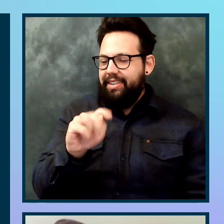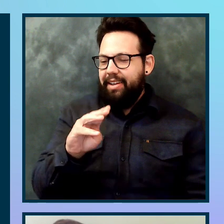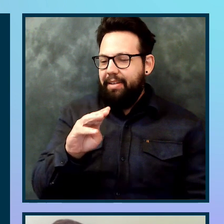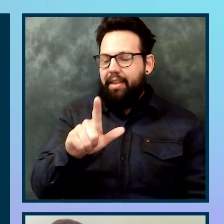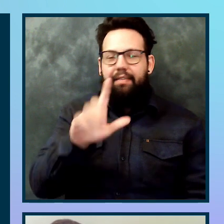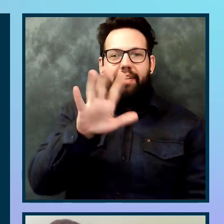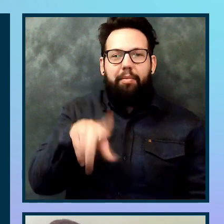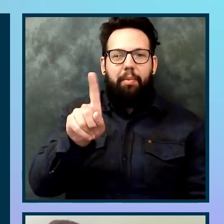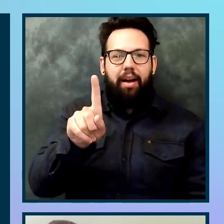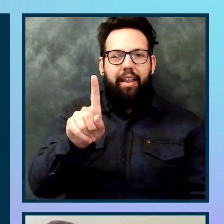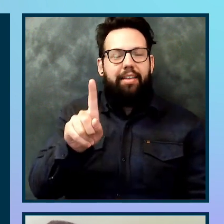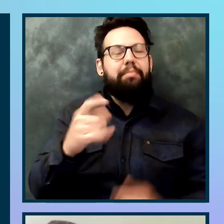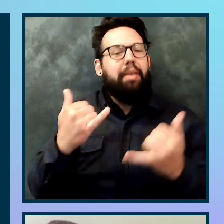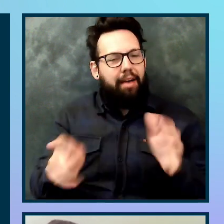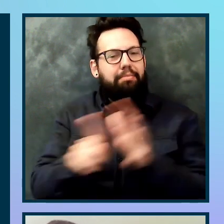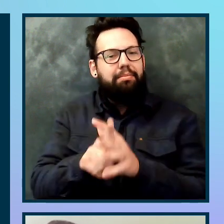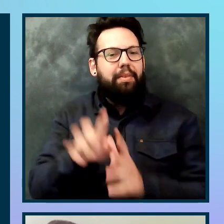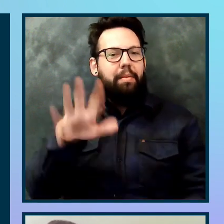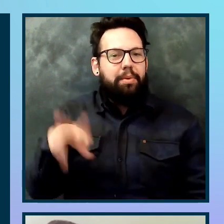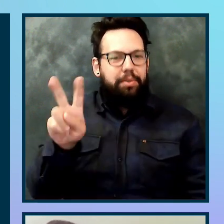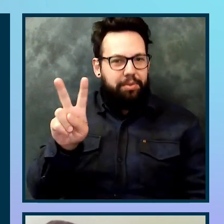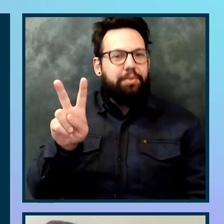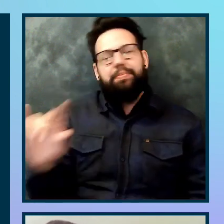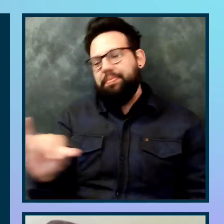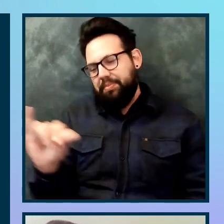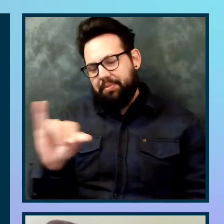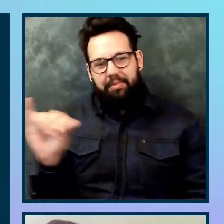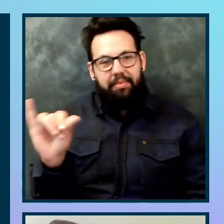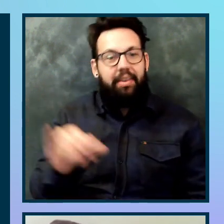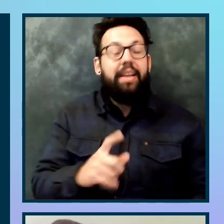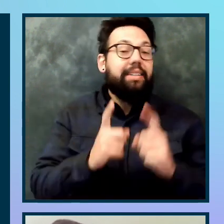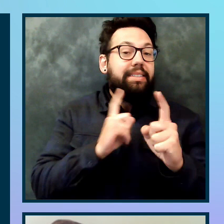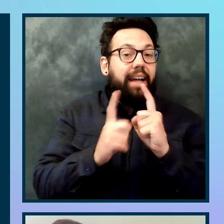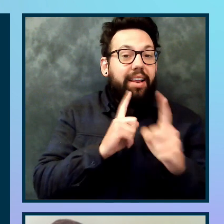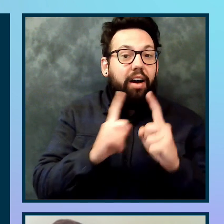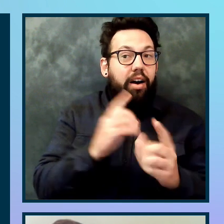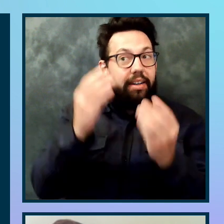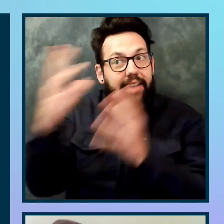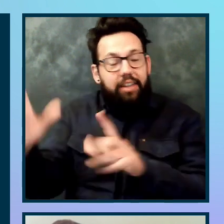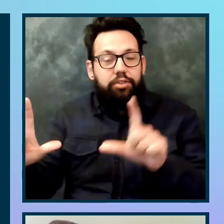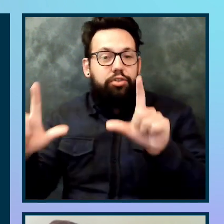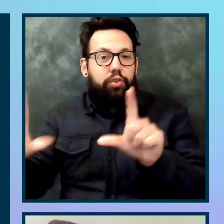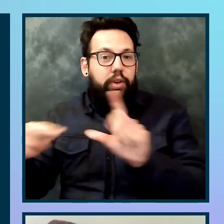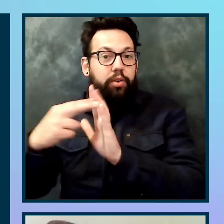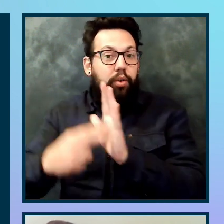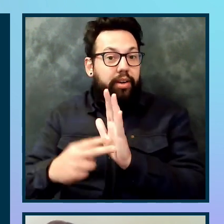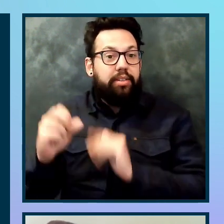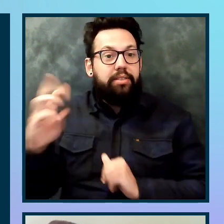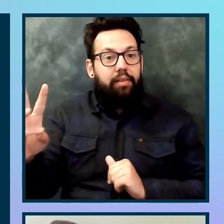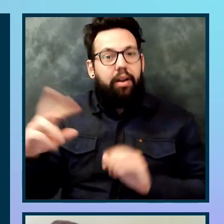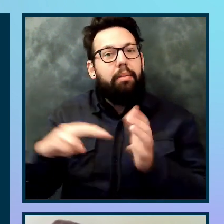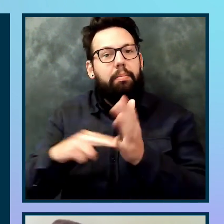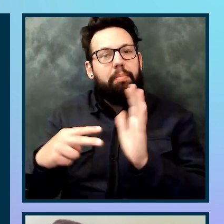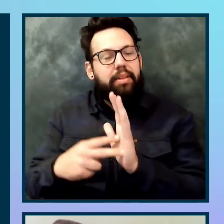specification. And the dialog itself tells the screen reader that this particular error can be dismissed, but